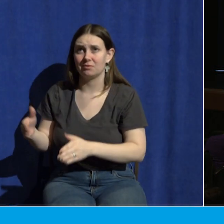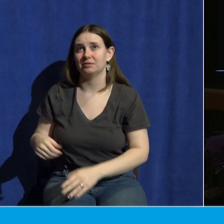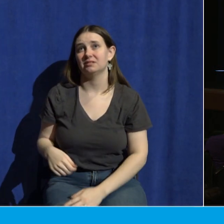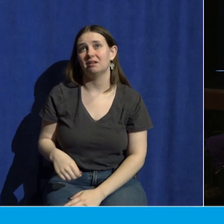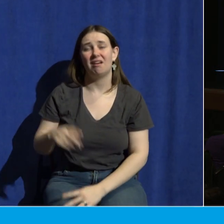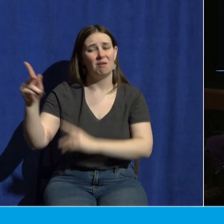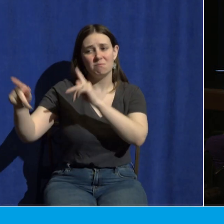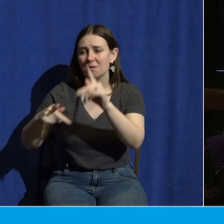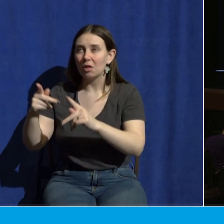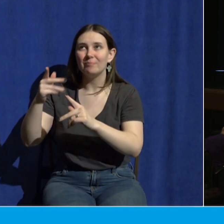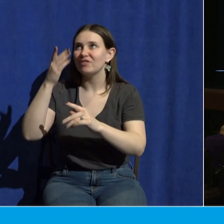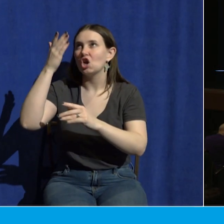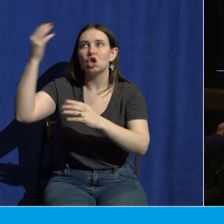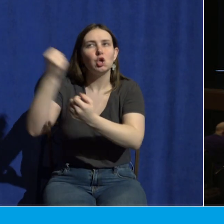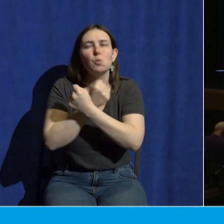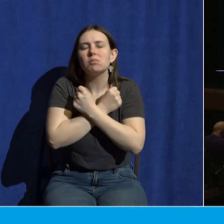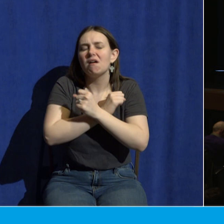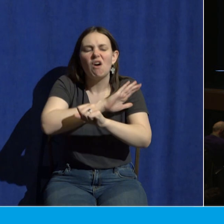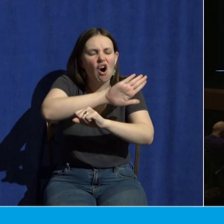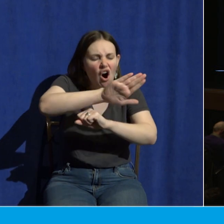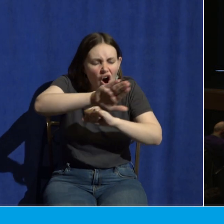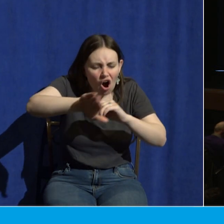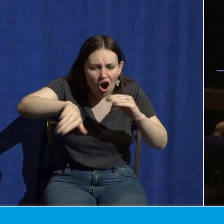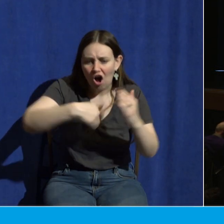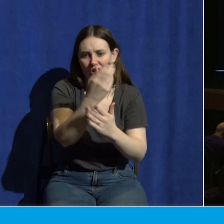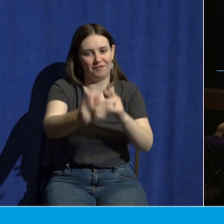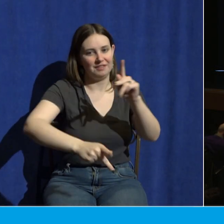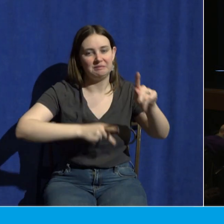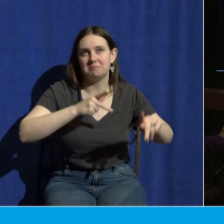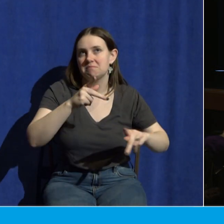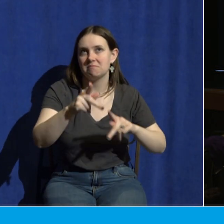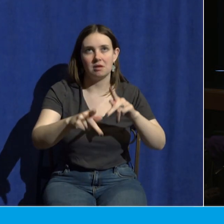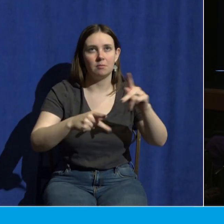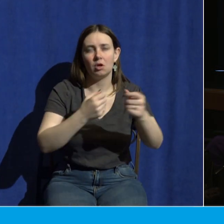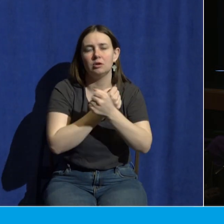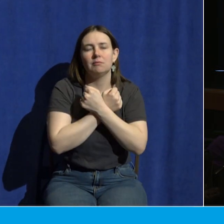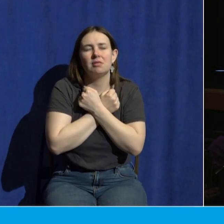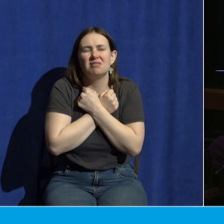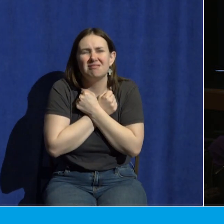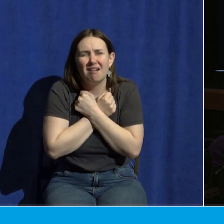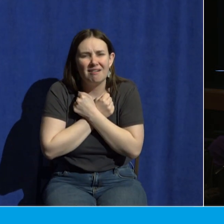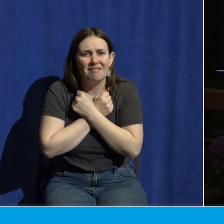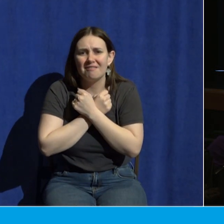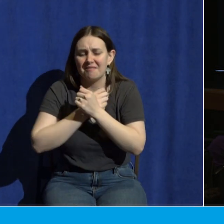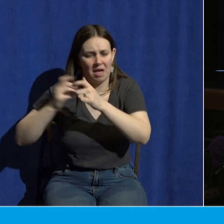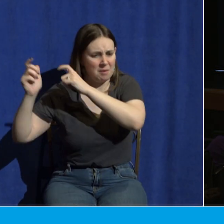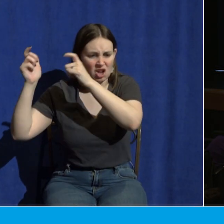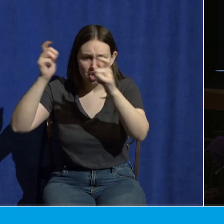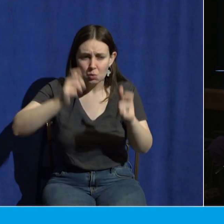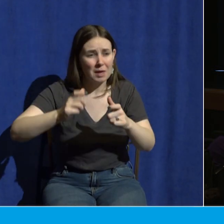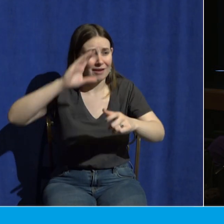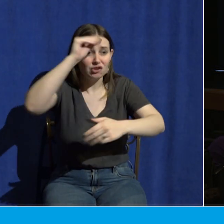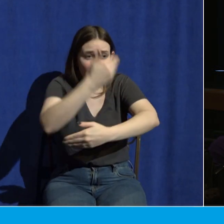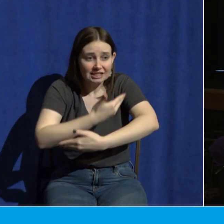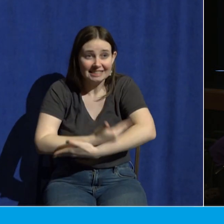God, people, you love every single one of these people. God, you love them so much. You've given your son to die for them.